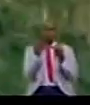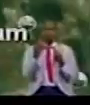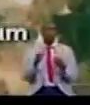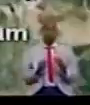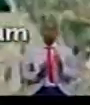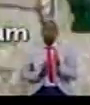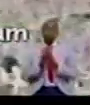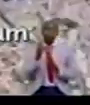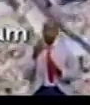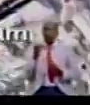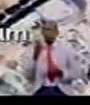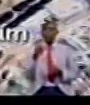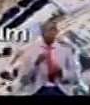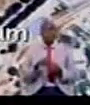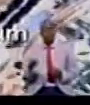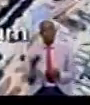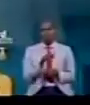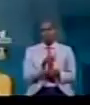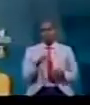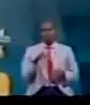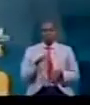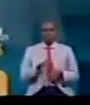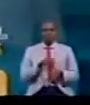the network have been fluctuating.